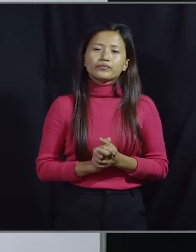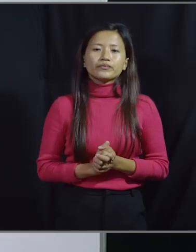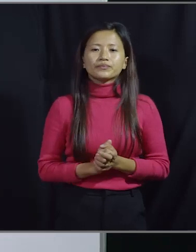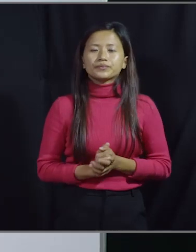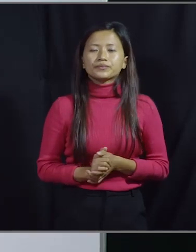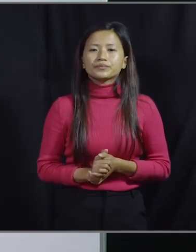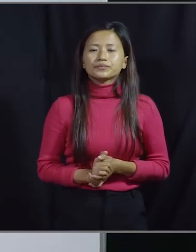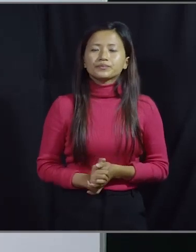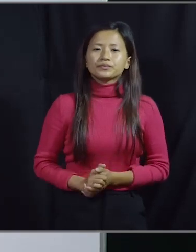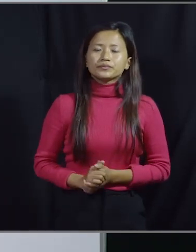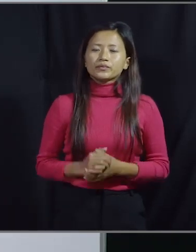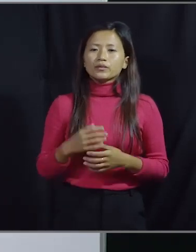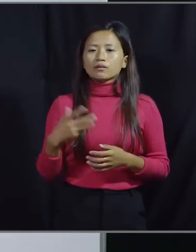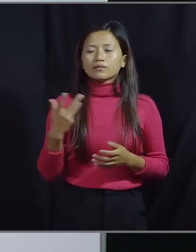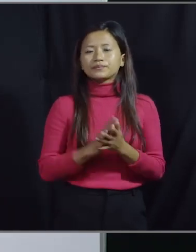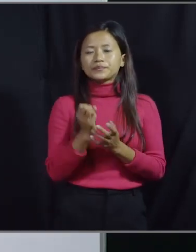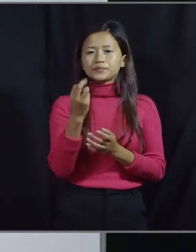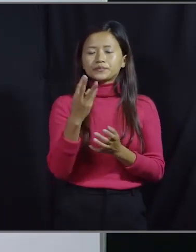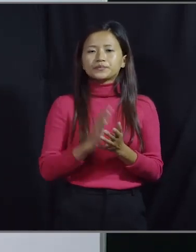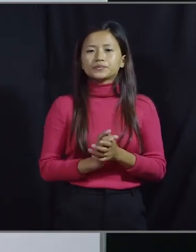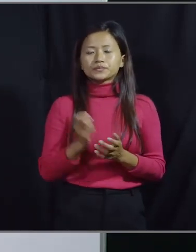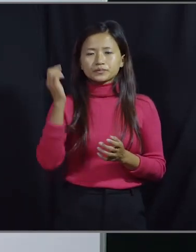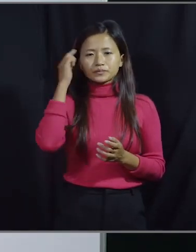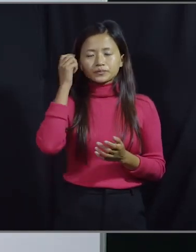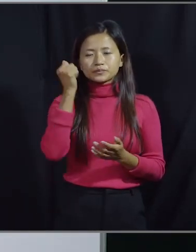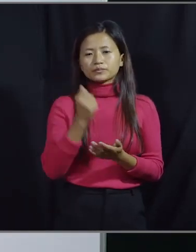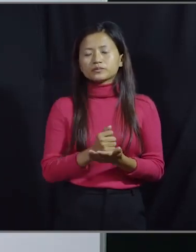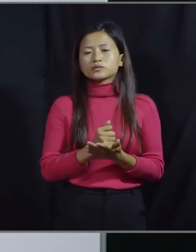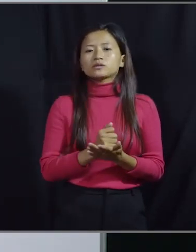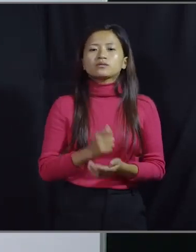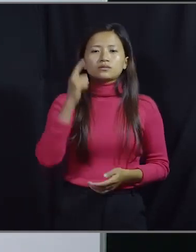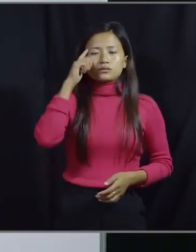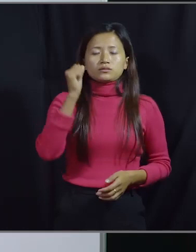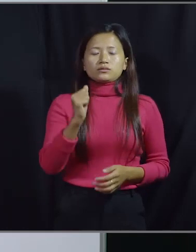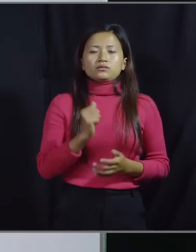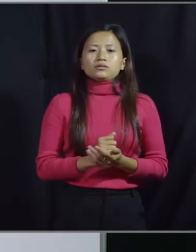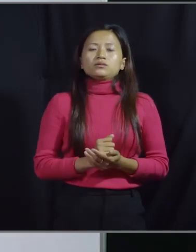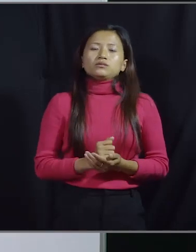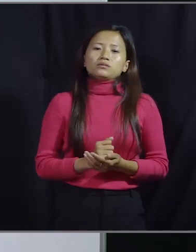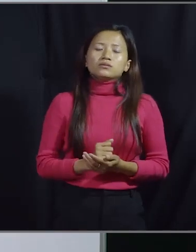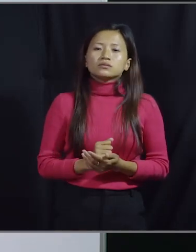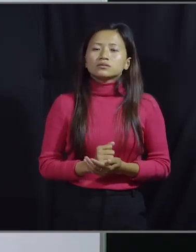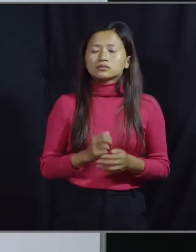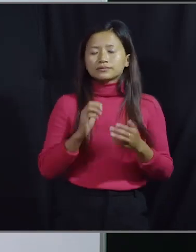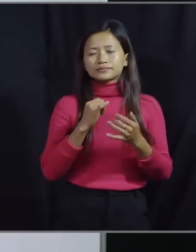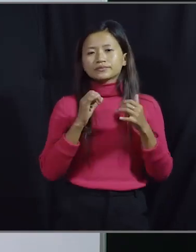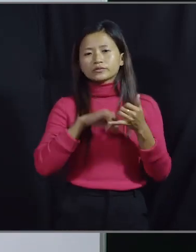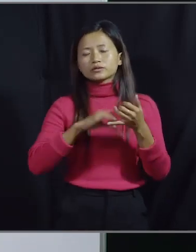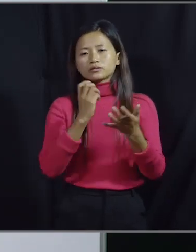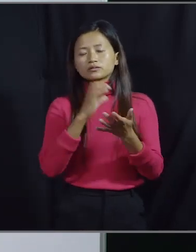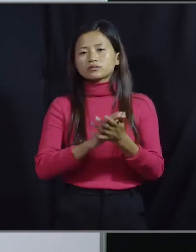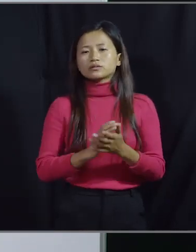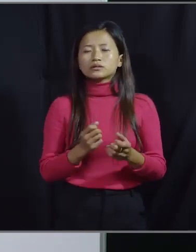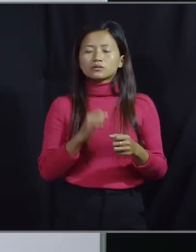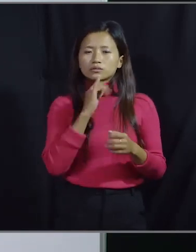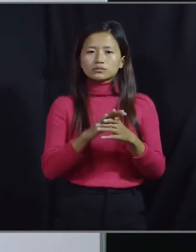So while calculating this, you should also remember that this sacrificing ratio or gaining